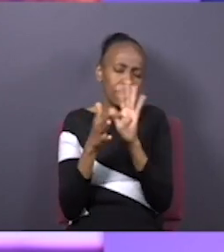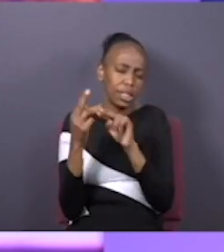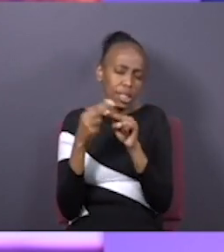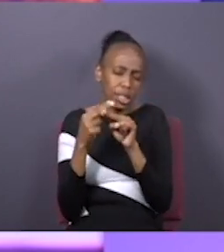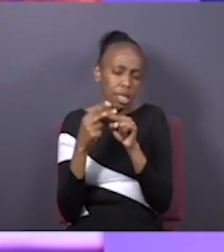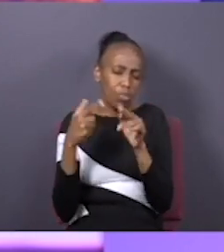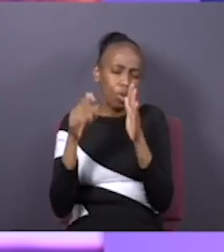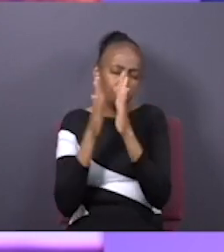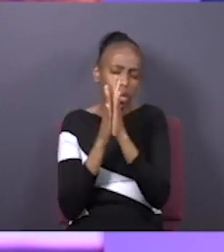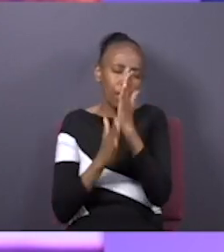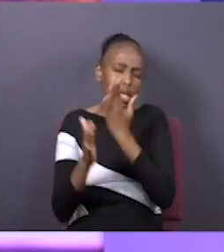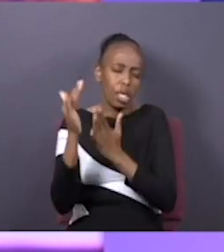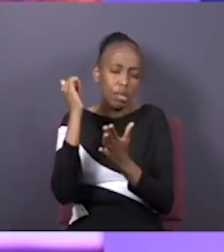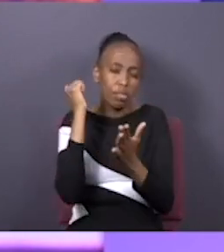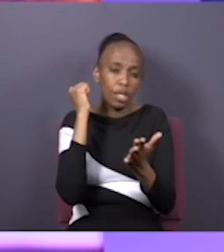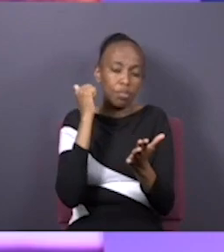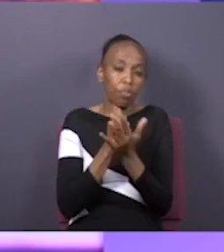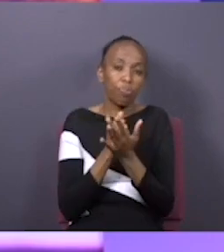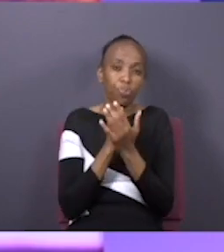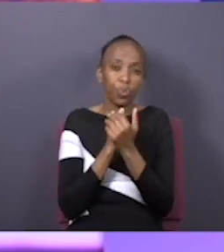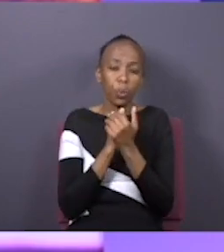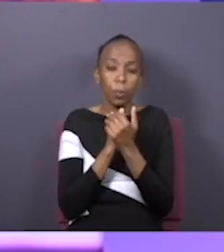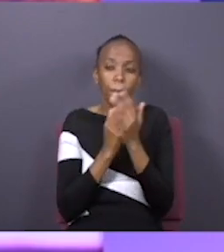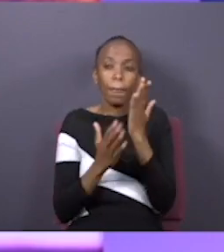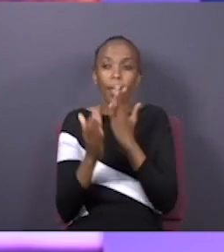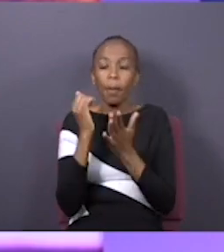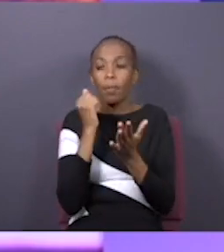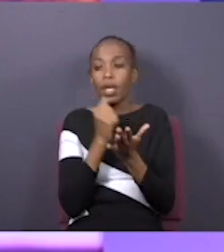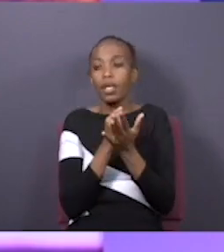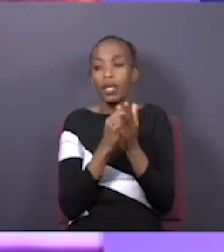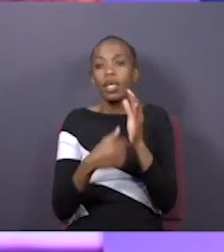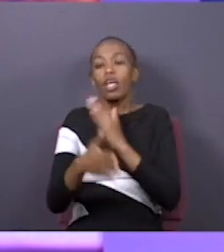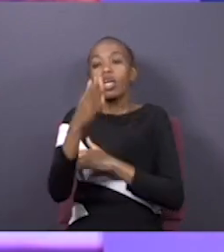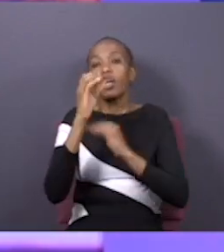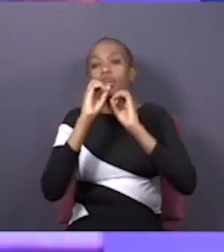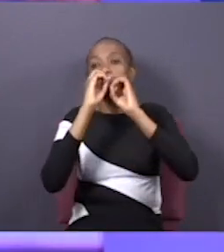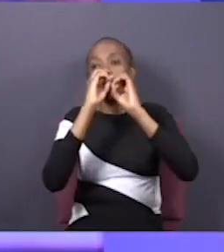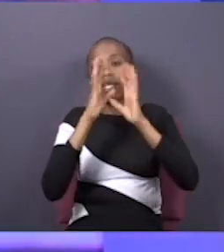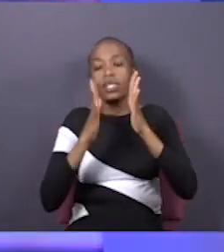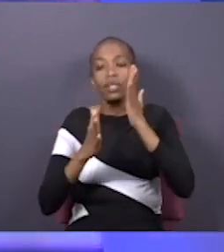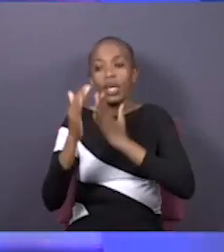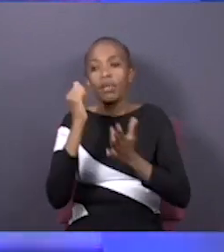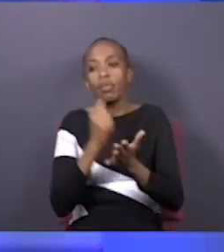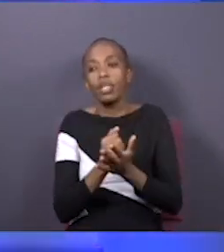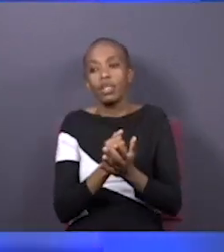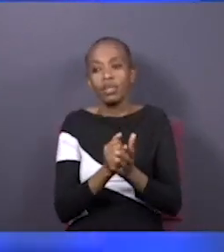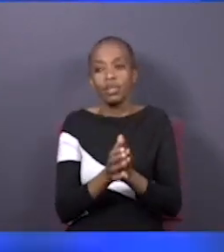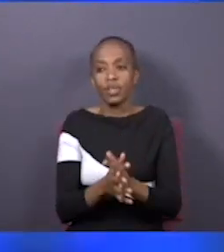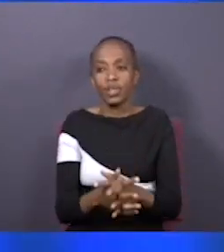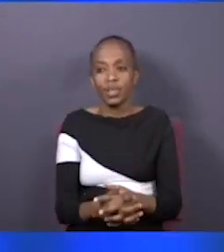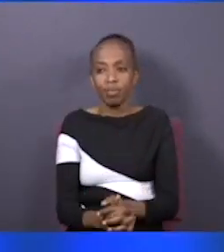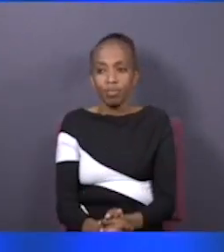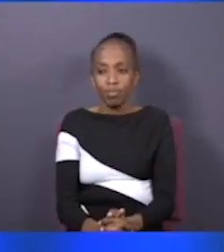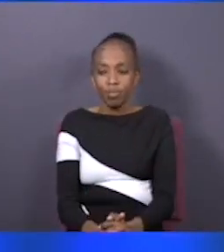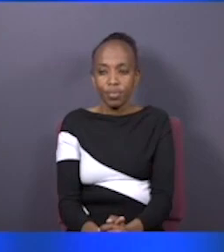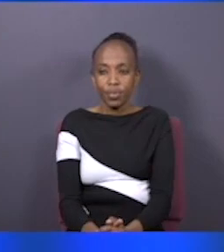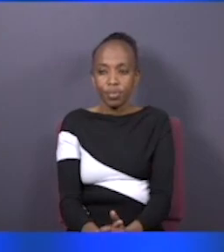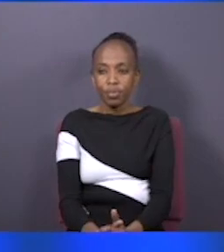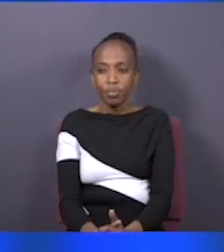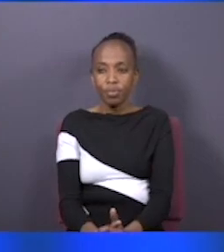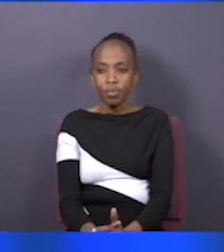Jesus' name we pray. Amen. Amen. God bless you. Amen.